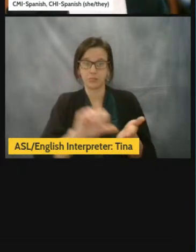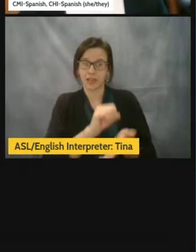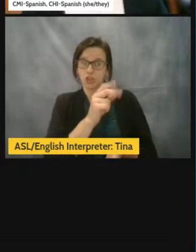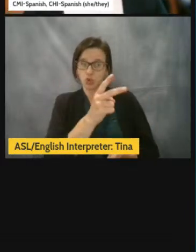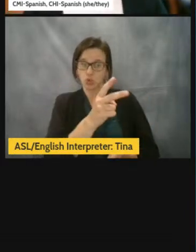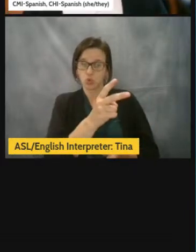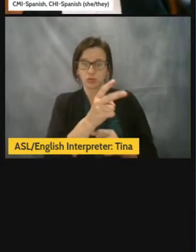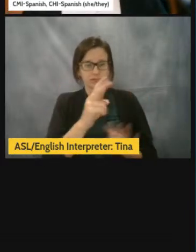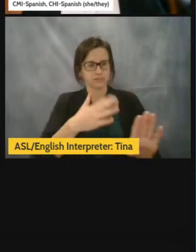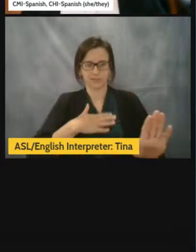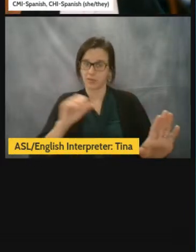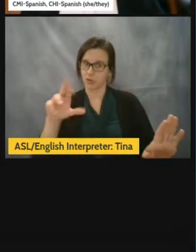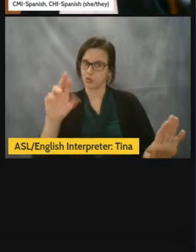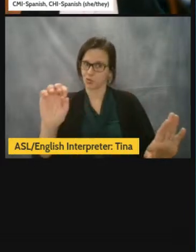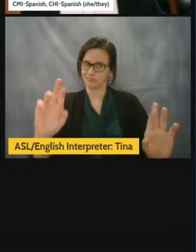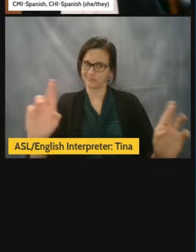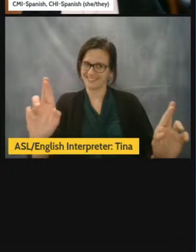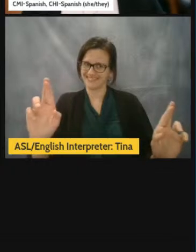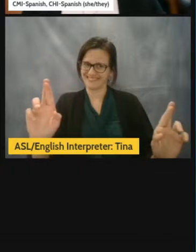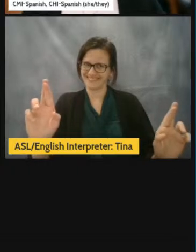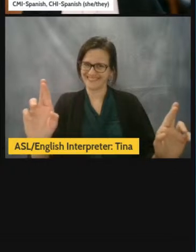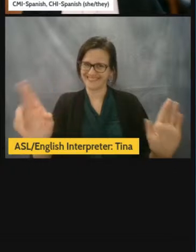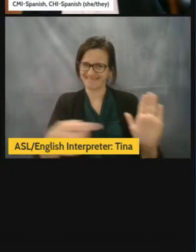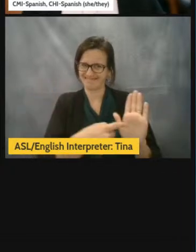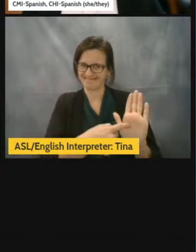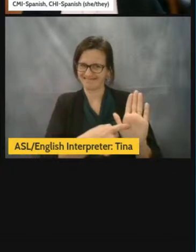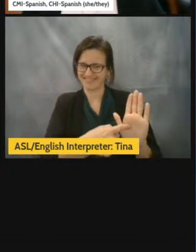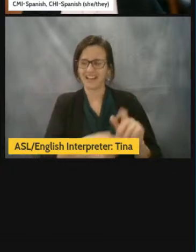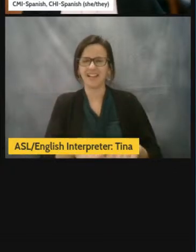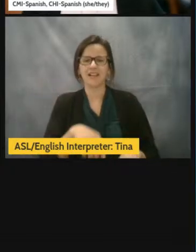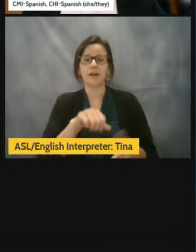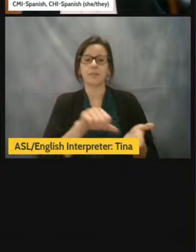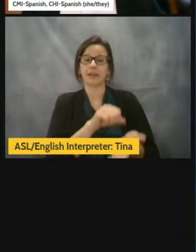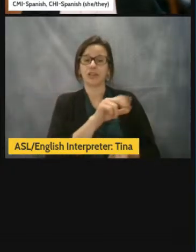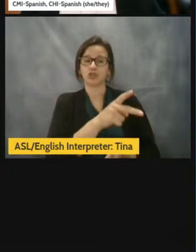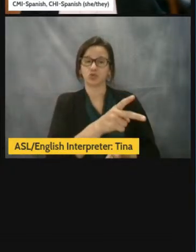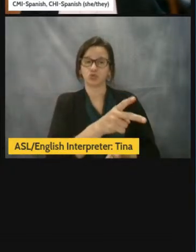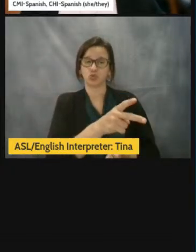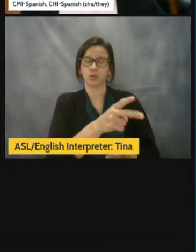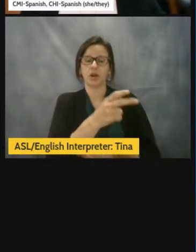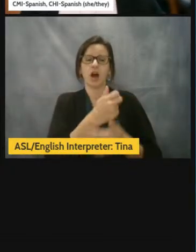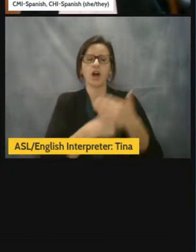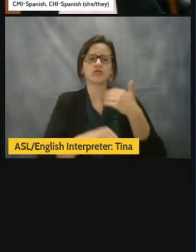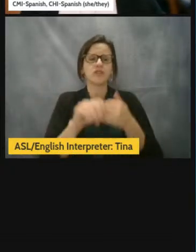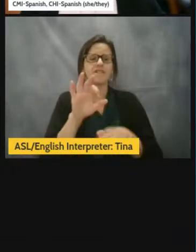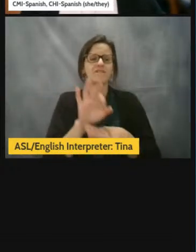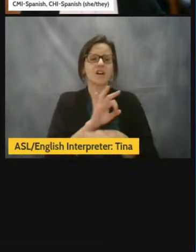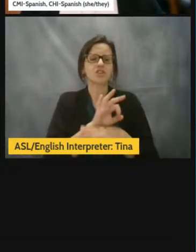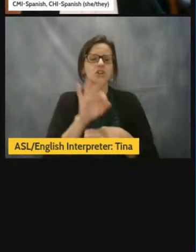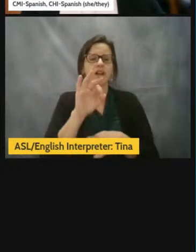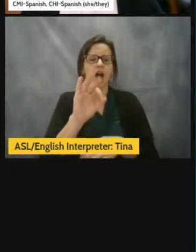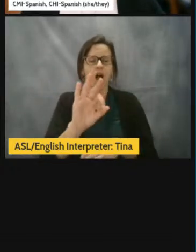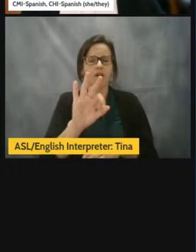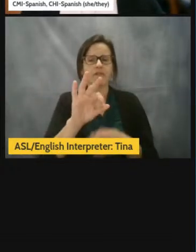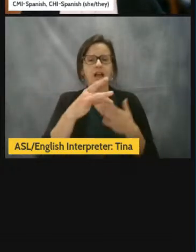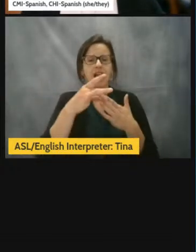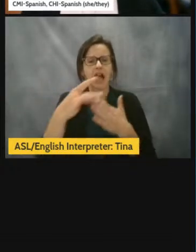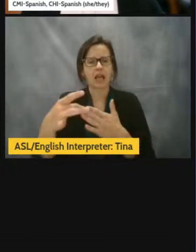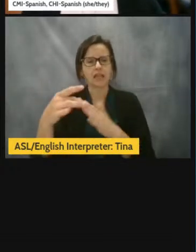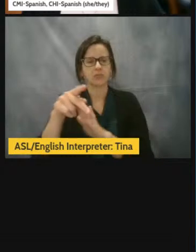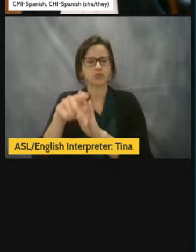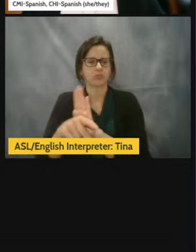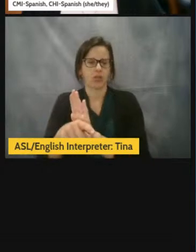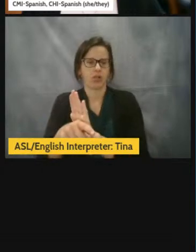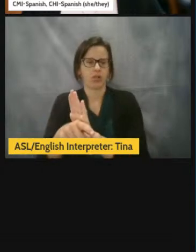sources right here. Page 2, under function of guiding principles. It says the driving force behind the